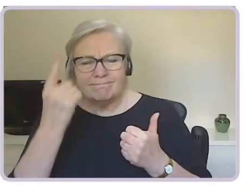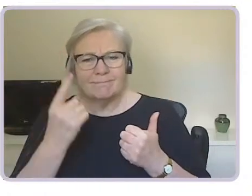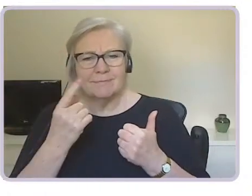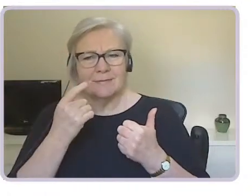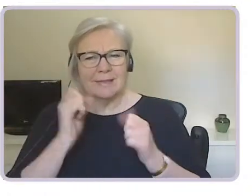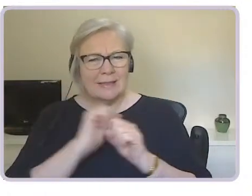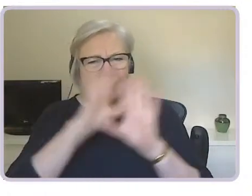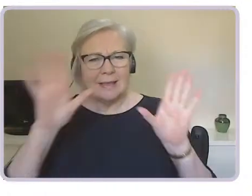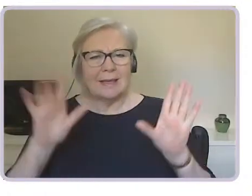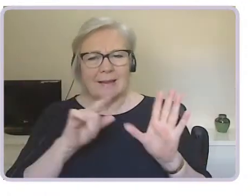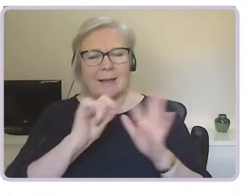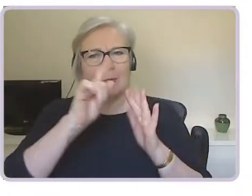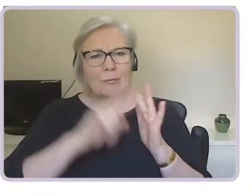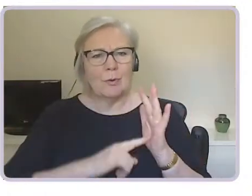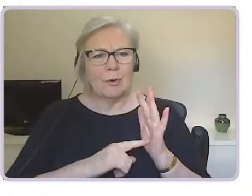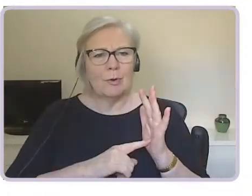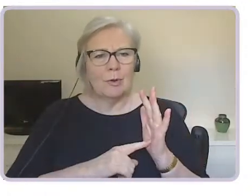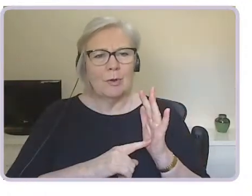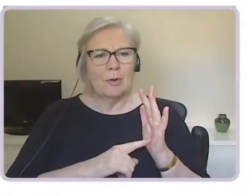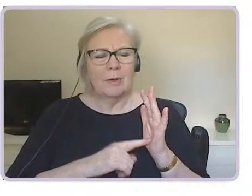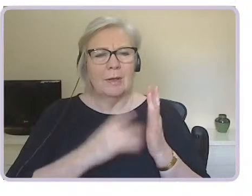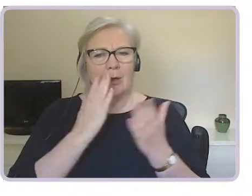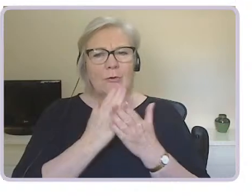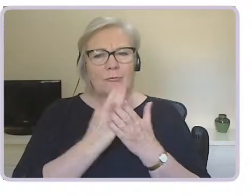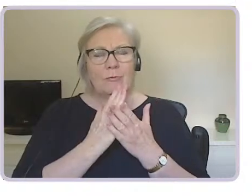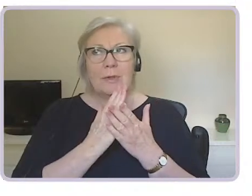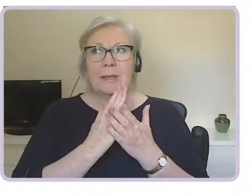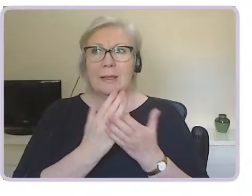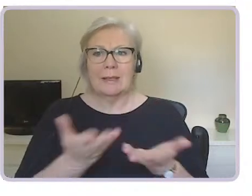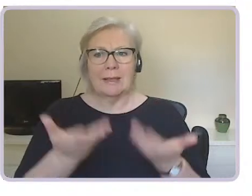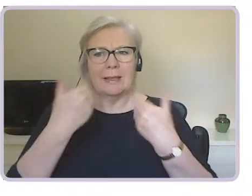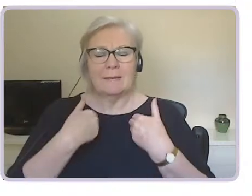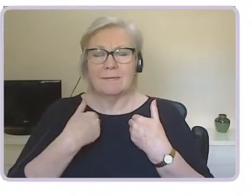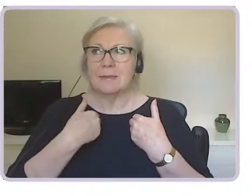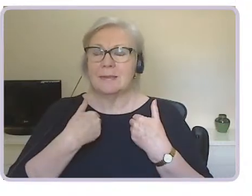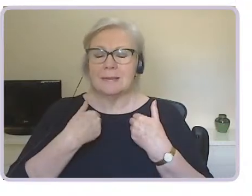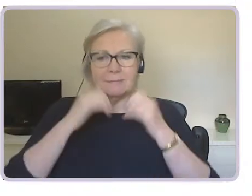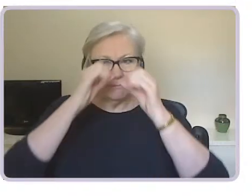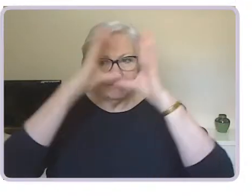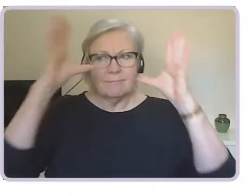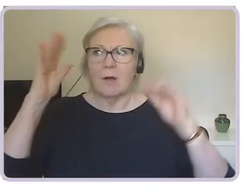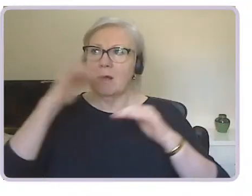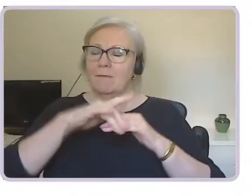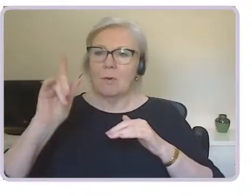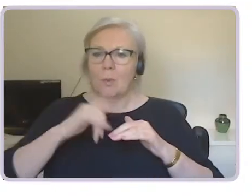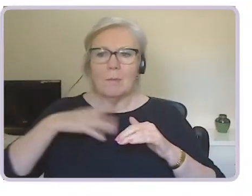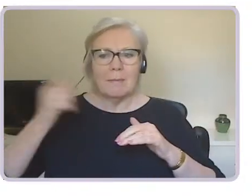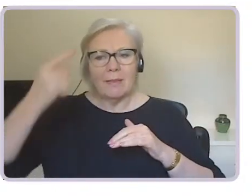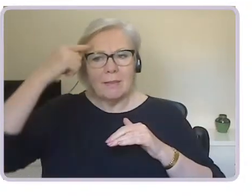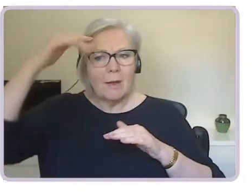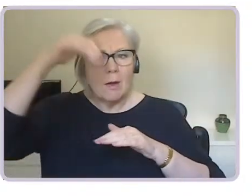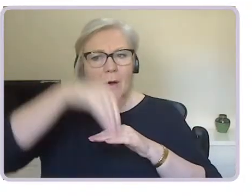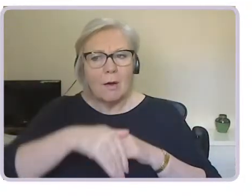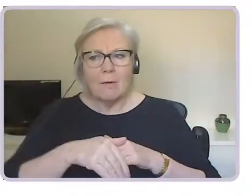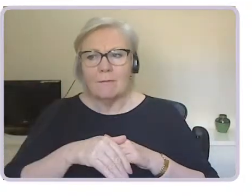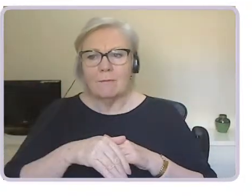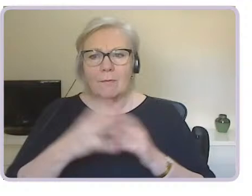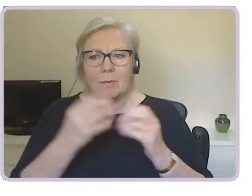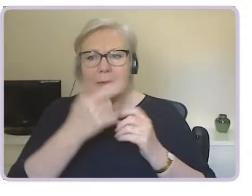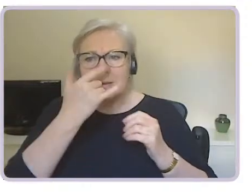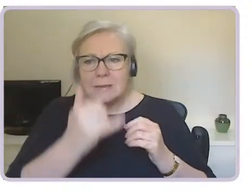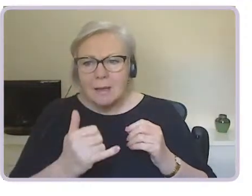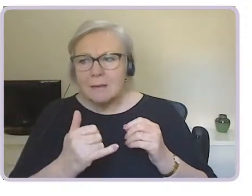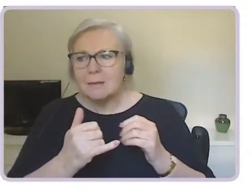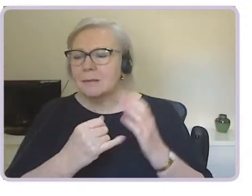thought of all the things that people need to think about in terms of any type of disaster that comes across in their lives. It's really important to be